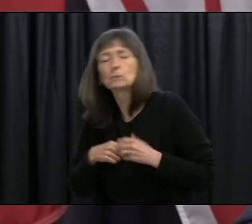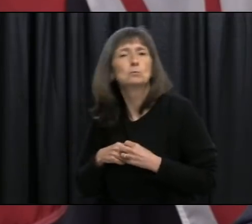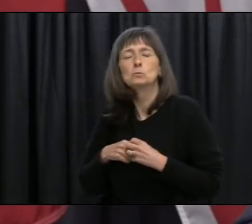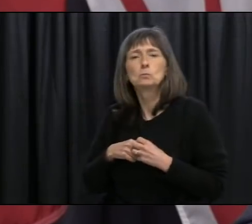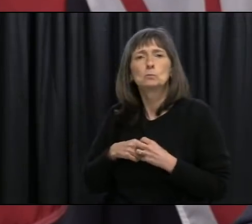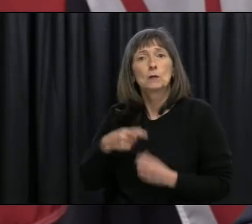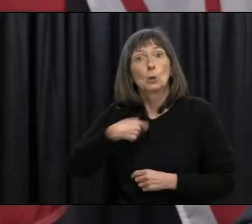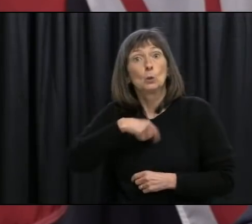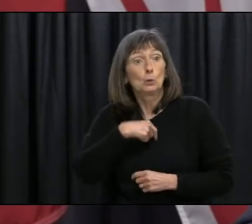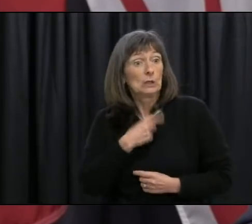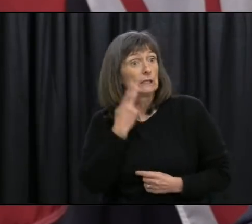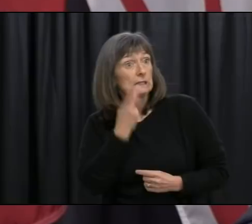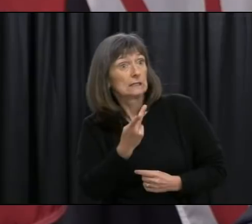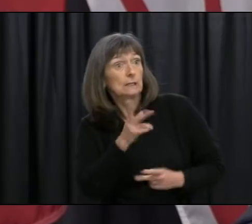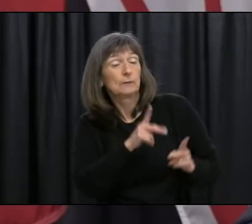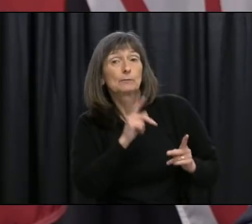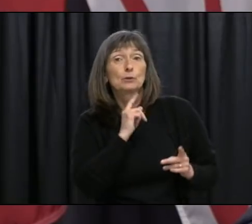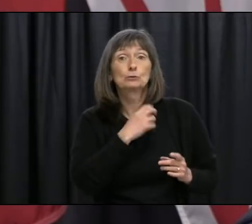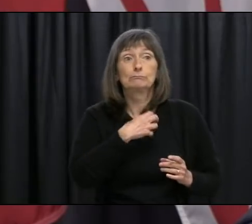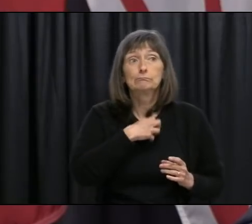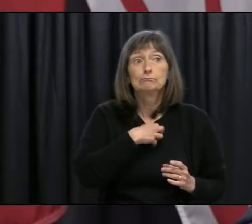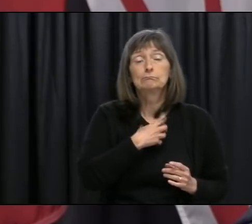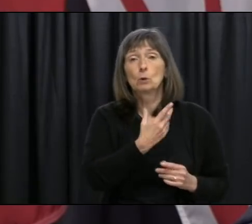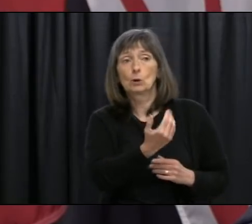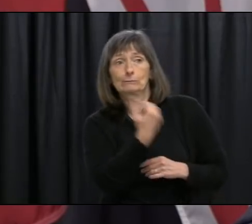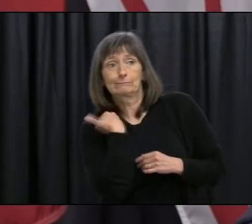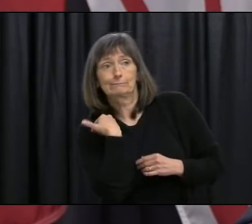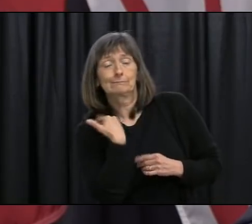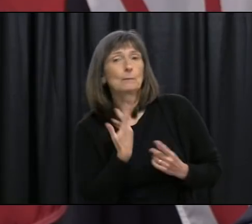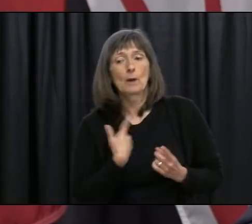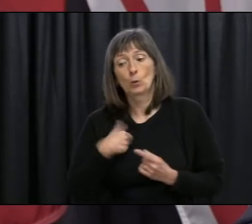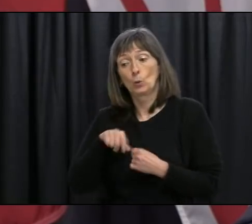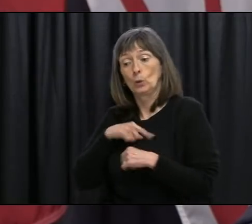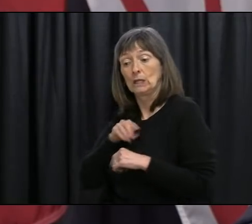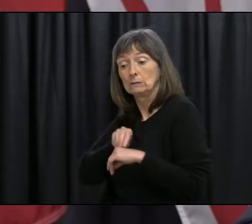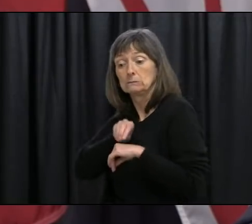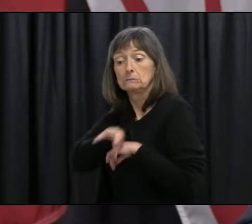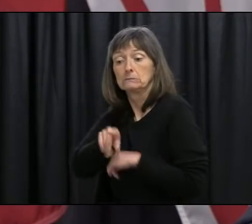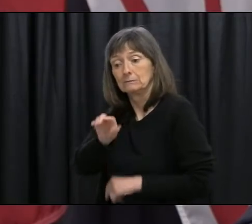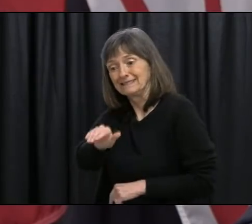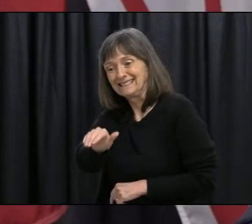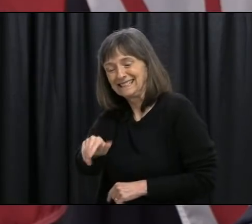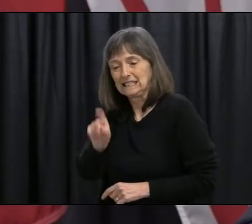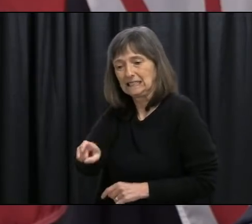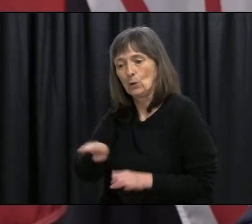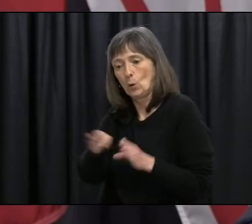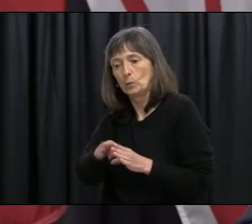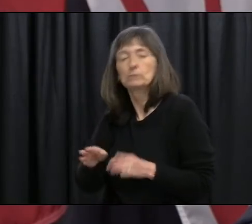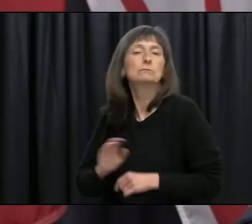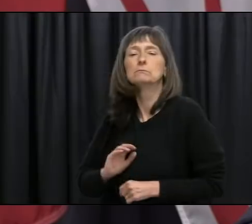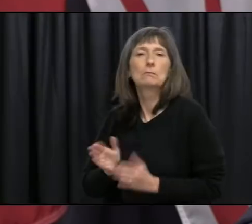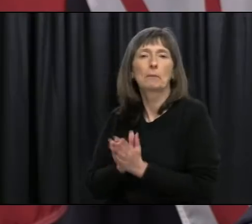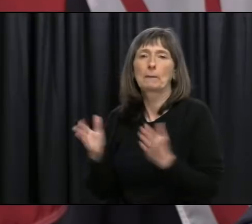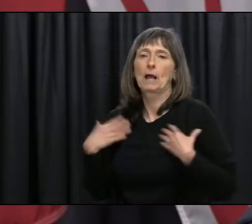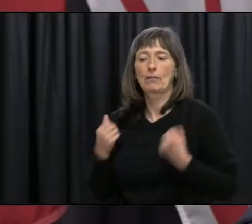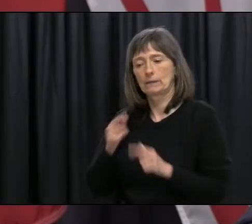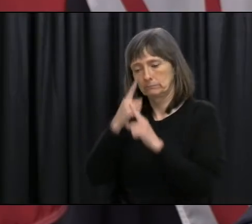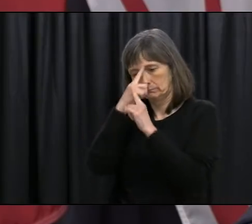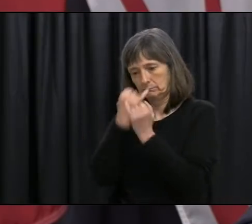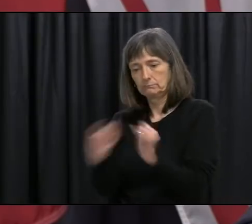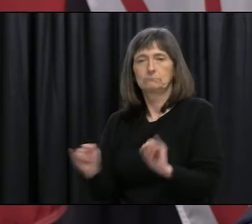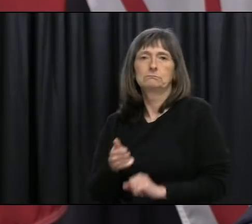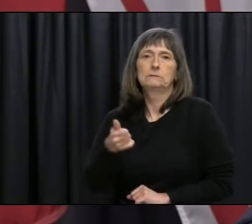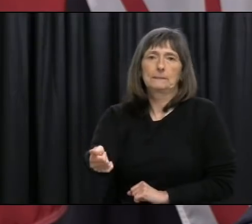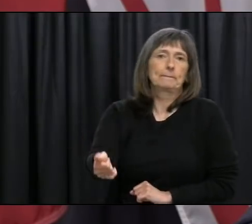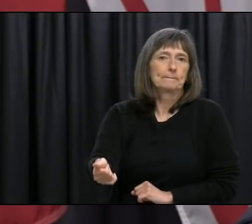to people that use those services, but we're not here to influence a decision. We base it on the advice of our public health officials. That's the